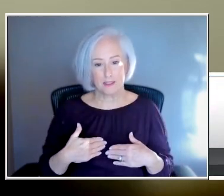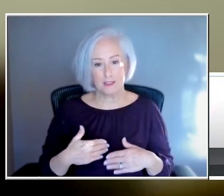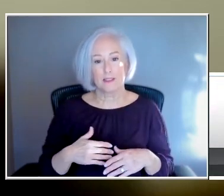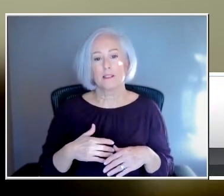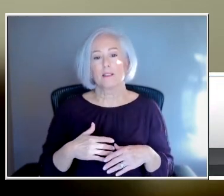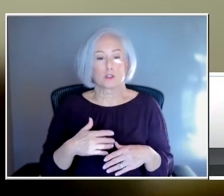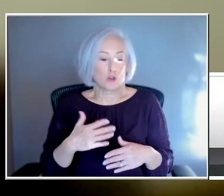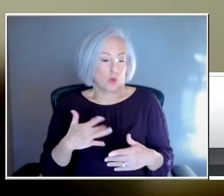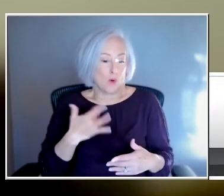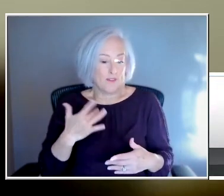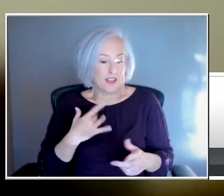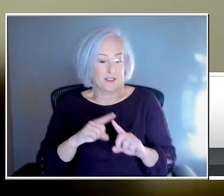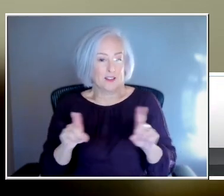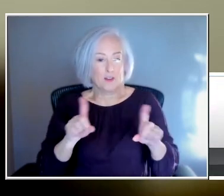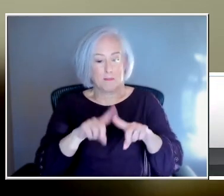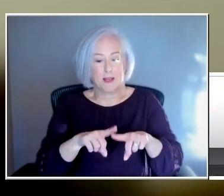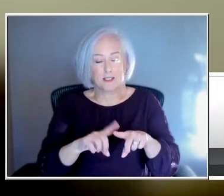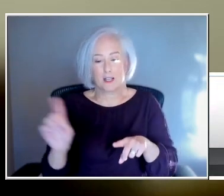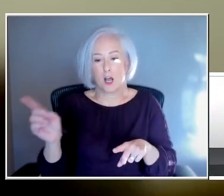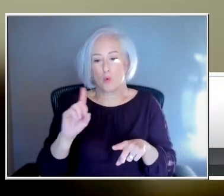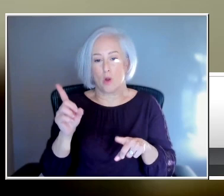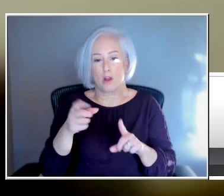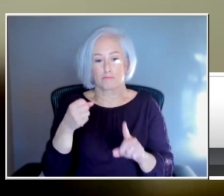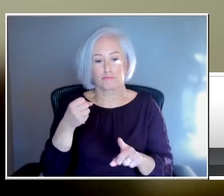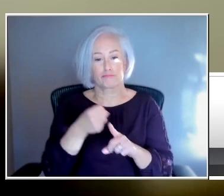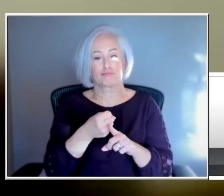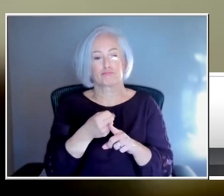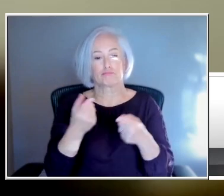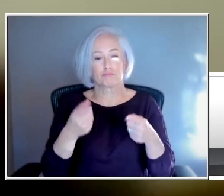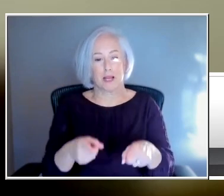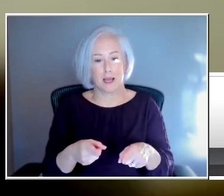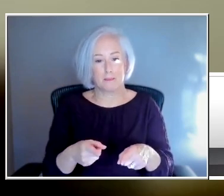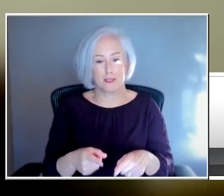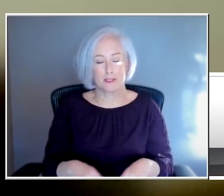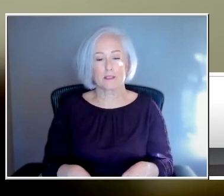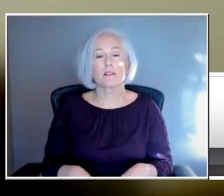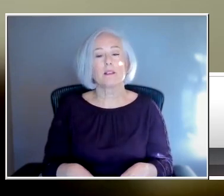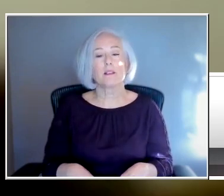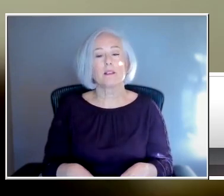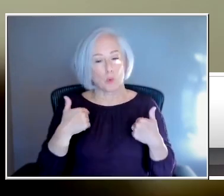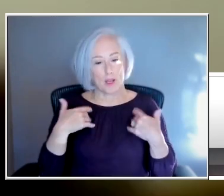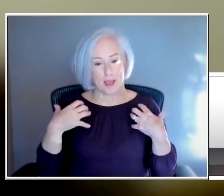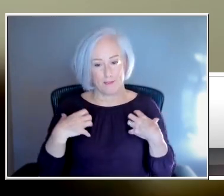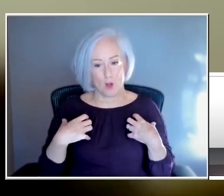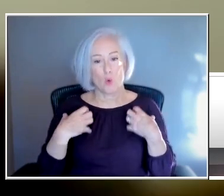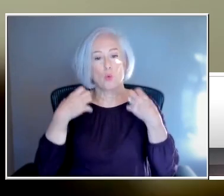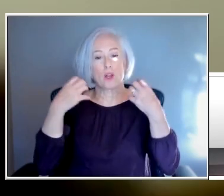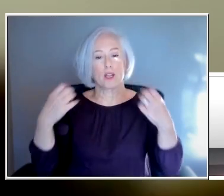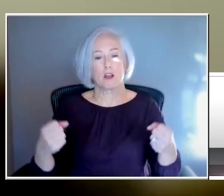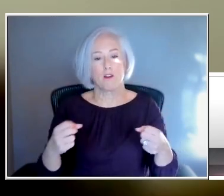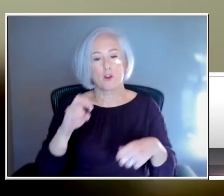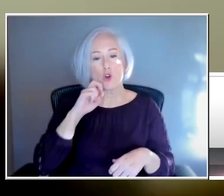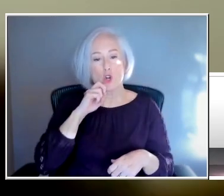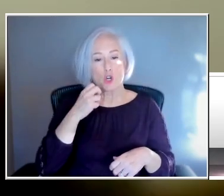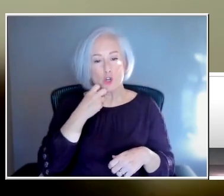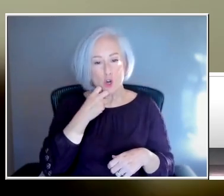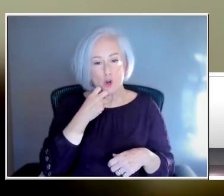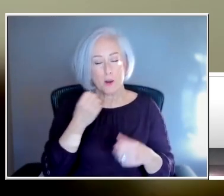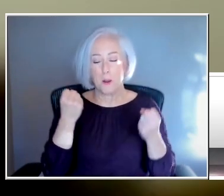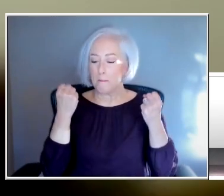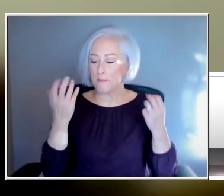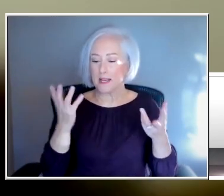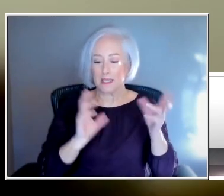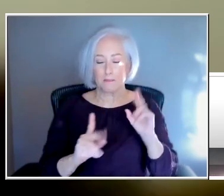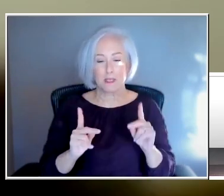affected. There is a RECOVER Neuro, and that is for neurological symptoms. A lot of people have brain fog